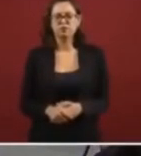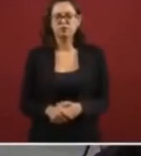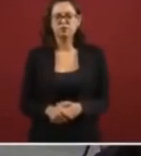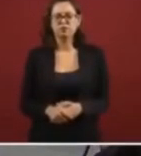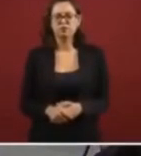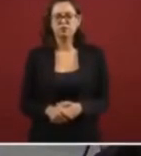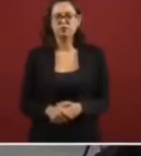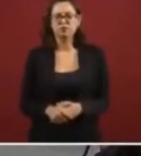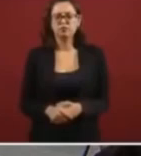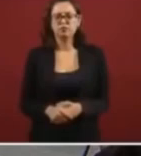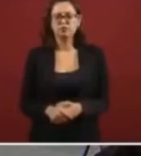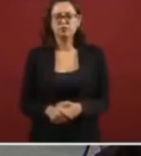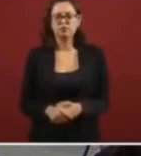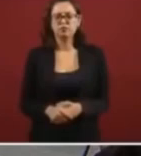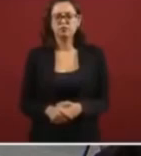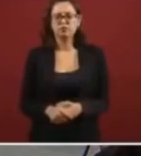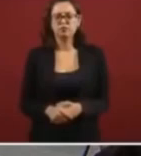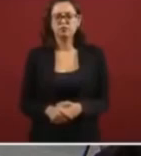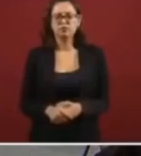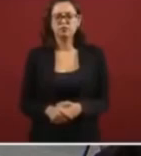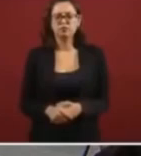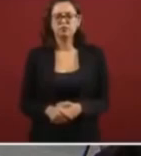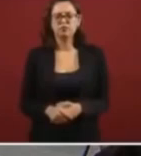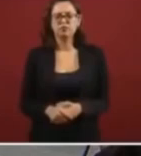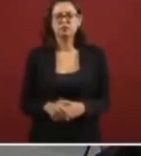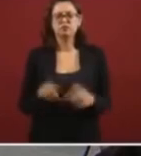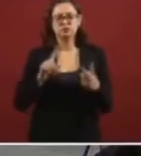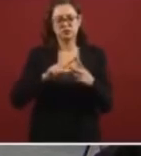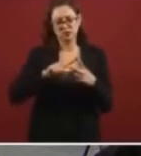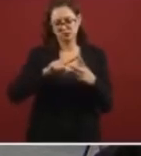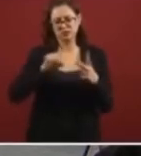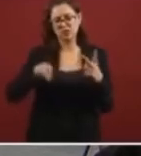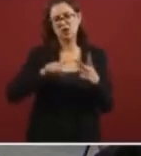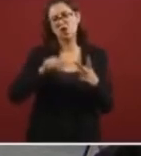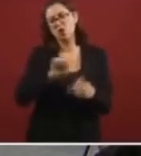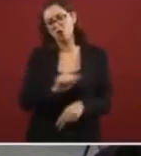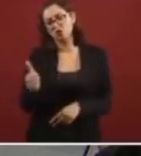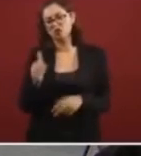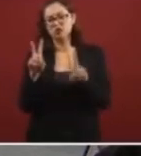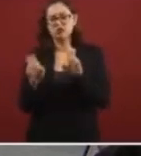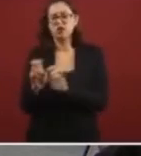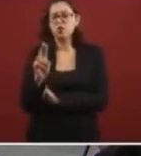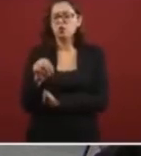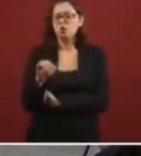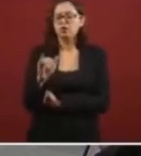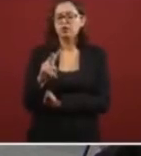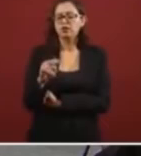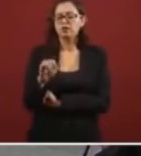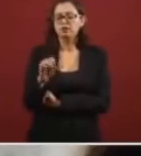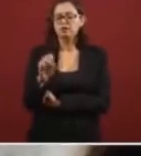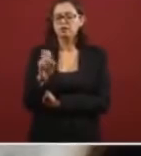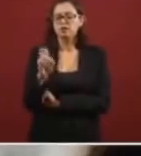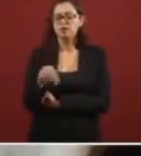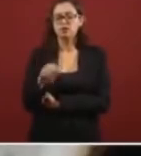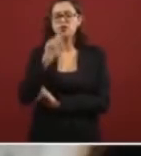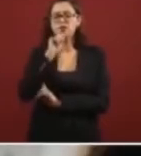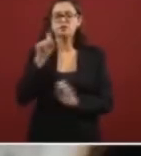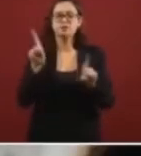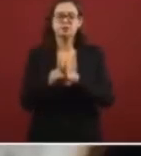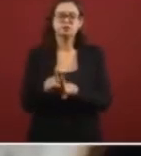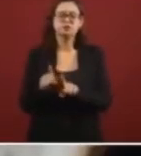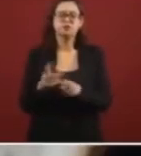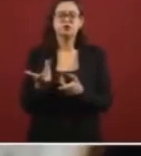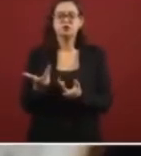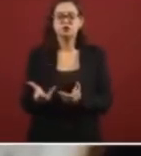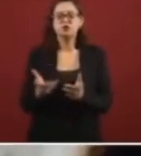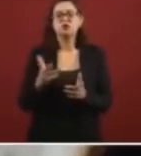Cuídate, el fentanilo mata. Sobre el otro tema, en Univision y también otros medios lo han publicado, hemos publicado en los últimos días una serie